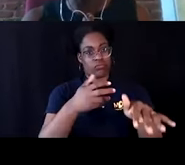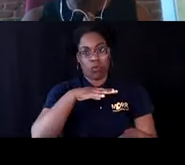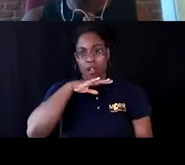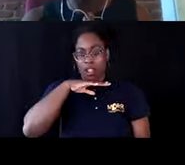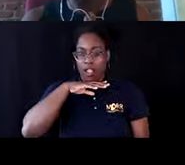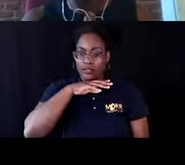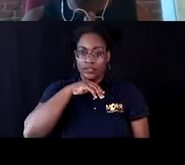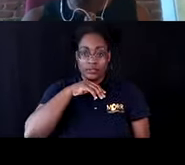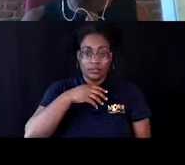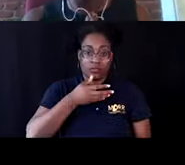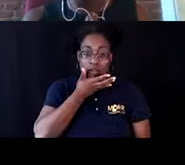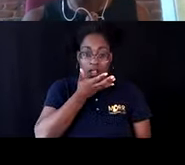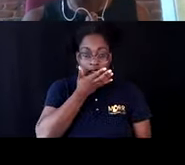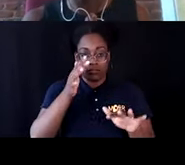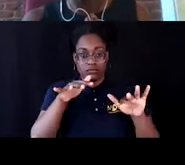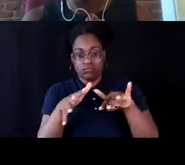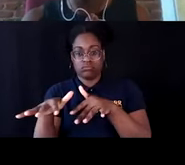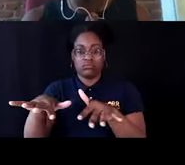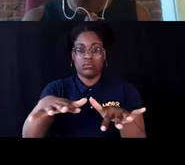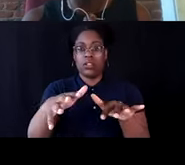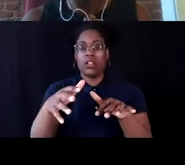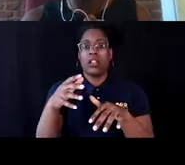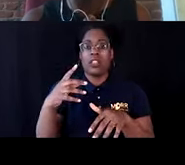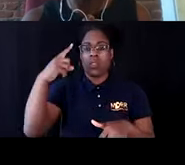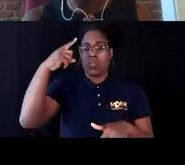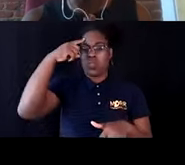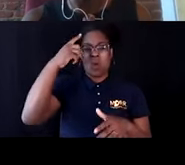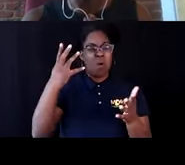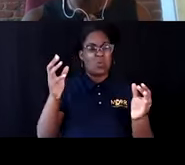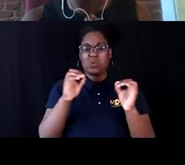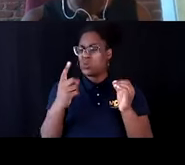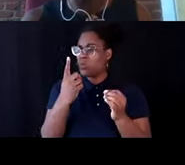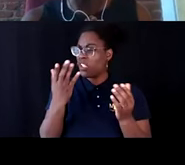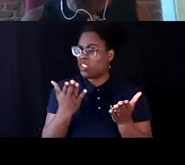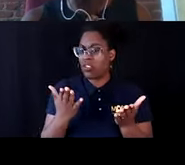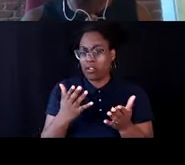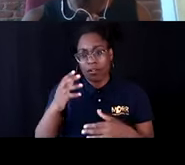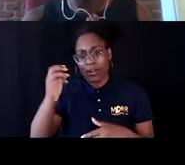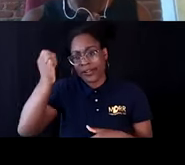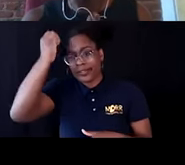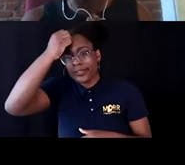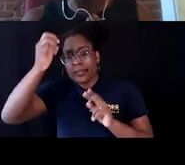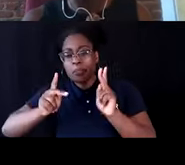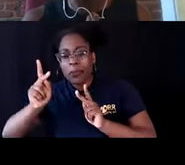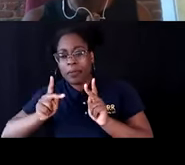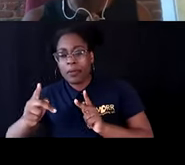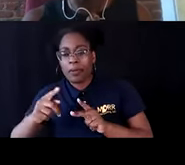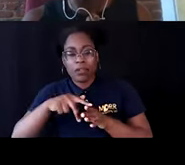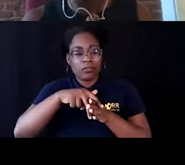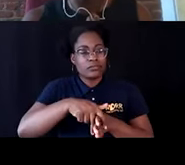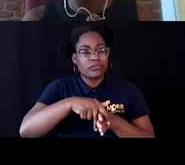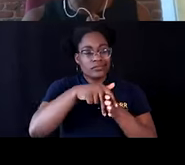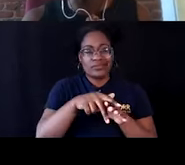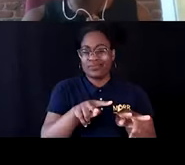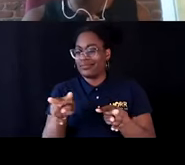uncurated natural space. And what is real, what is reality, is that they were simply unable to see the work